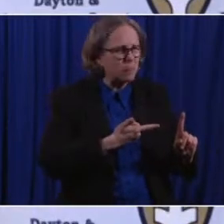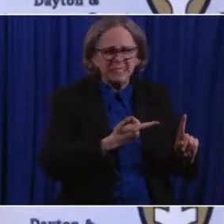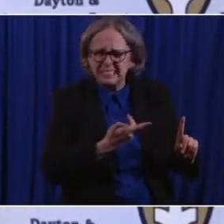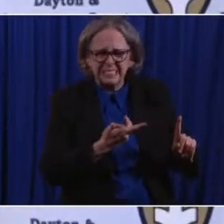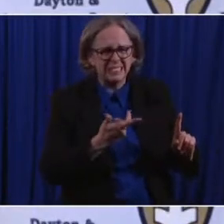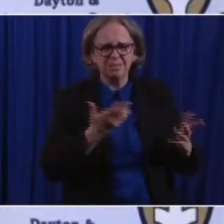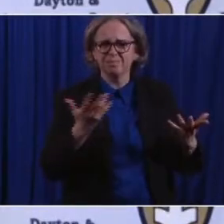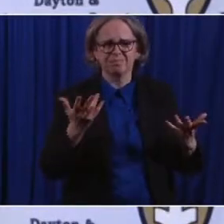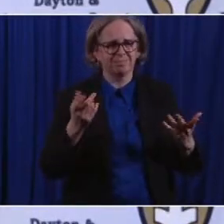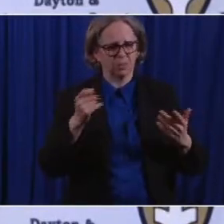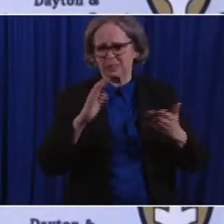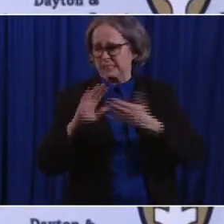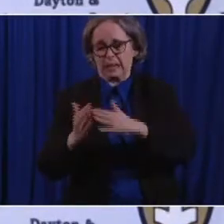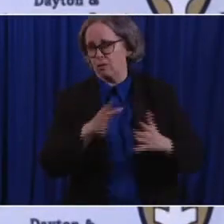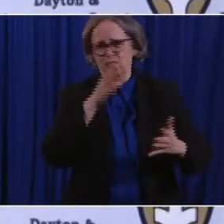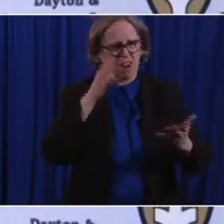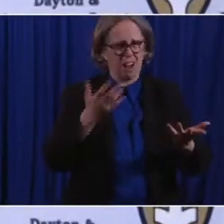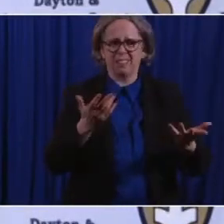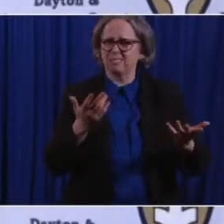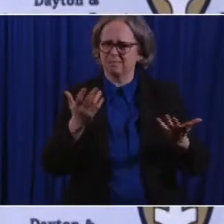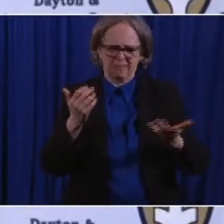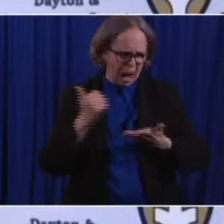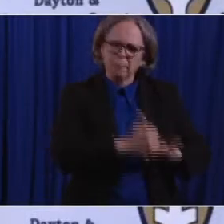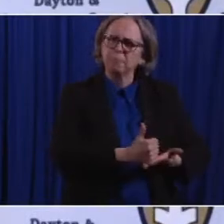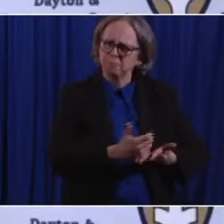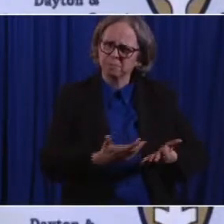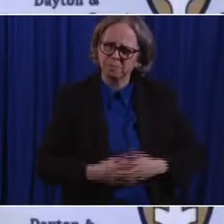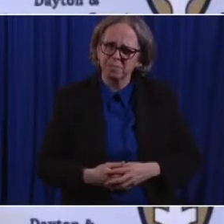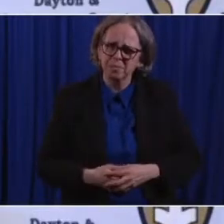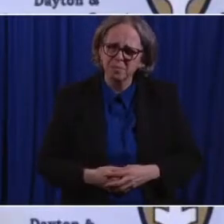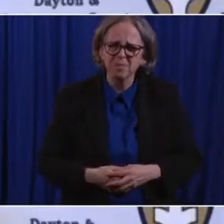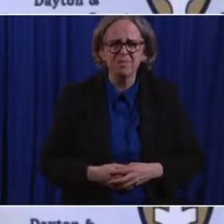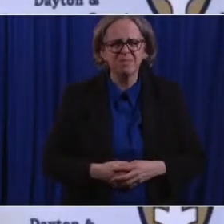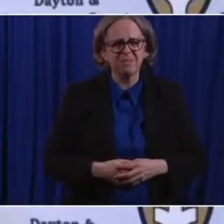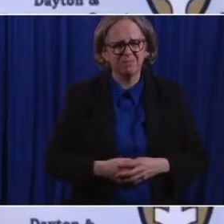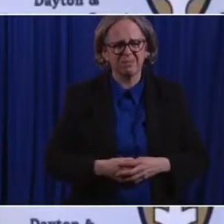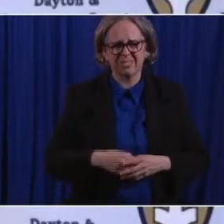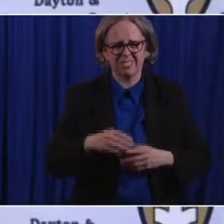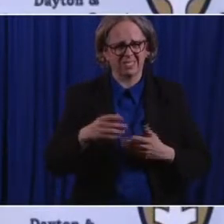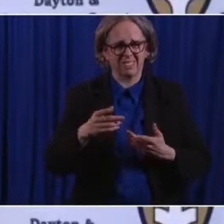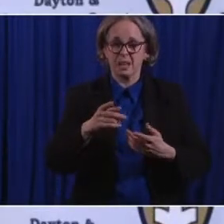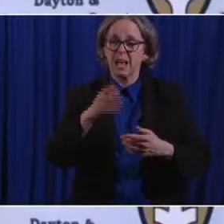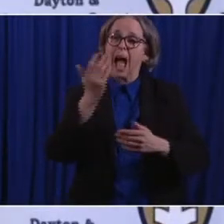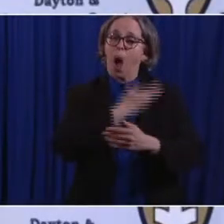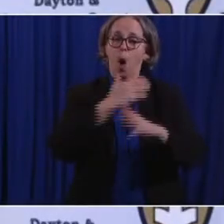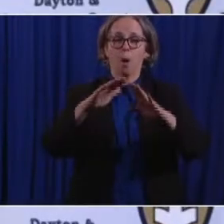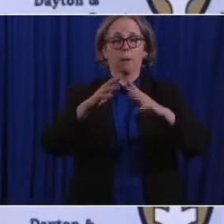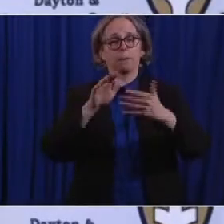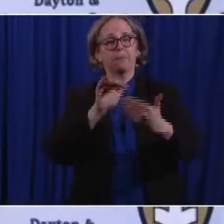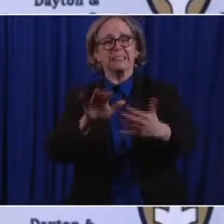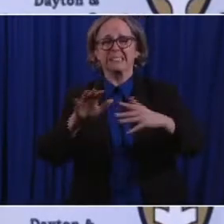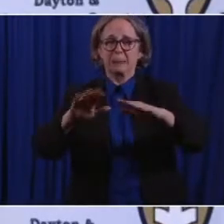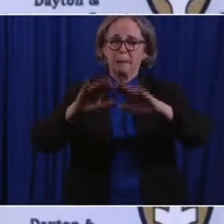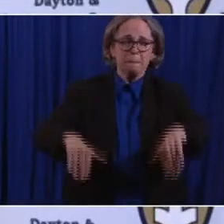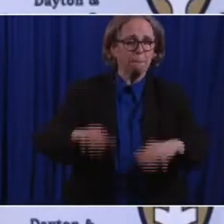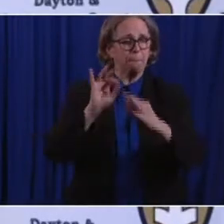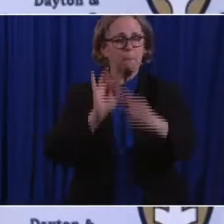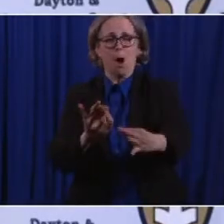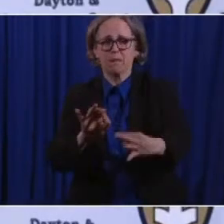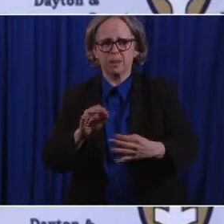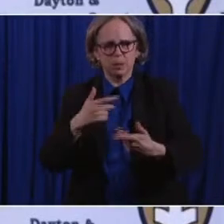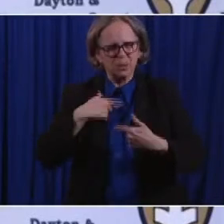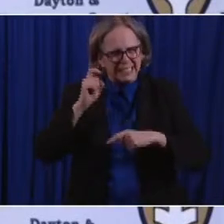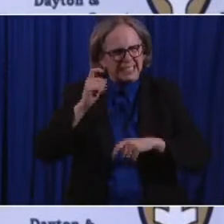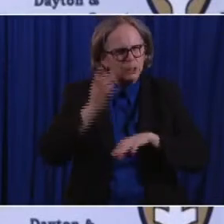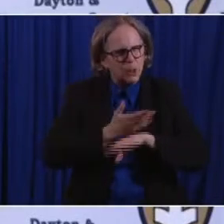areas as well. So they're doing a good job on that, but it's not perfect. And we continue to try to improve it every single